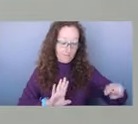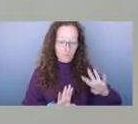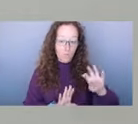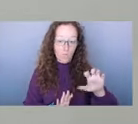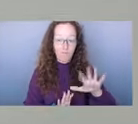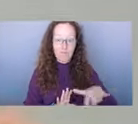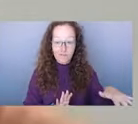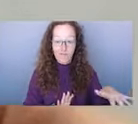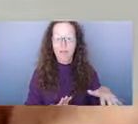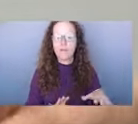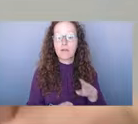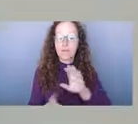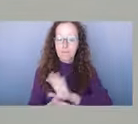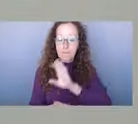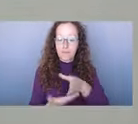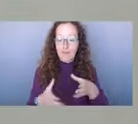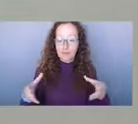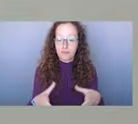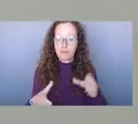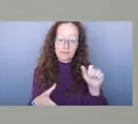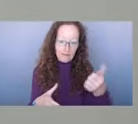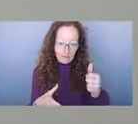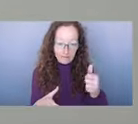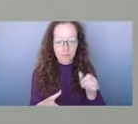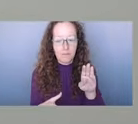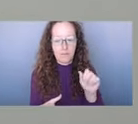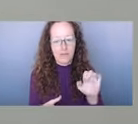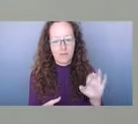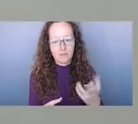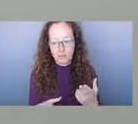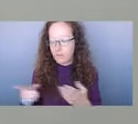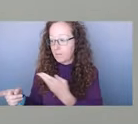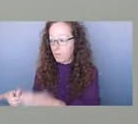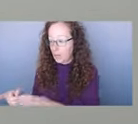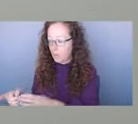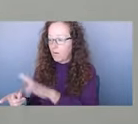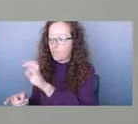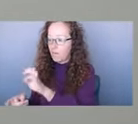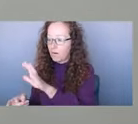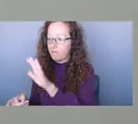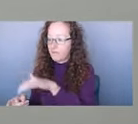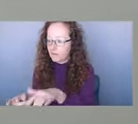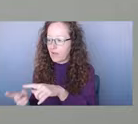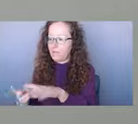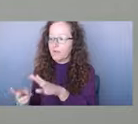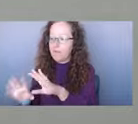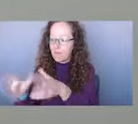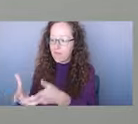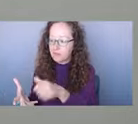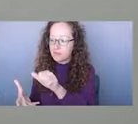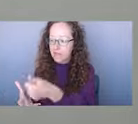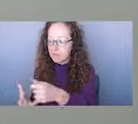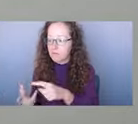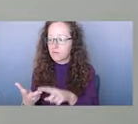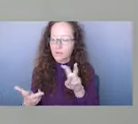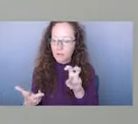10. So if you go to our blue operator log, 455, batch 10, 200, right? And so you can